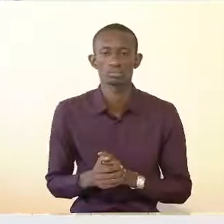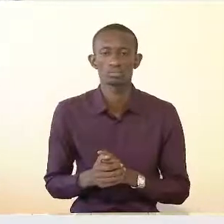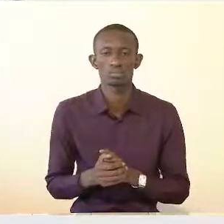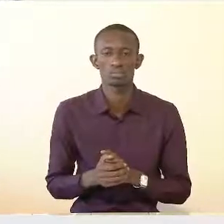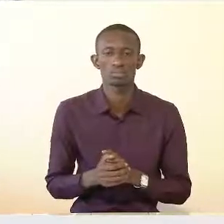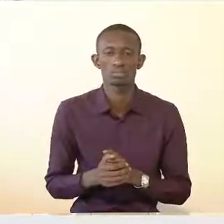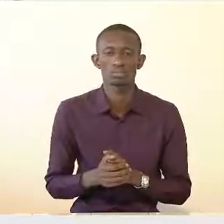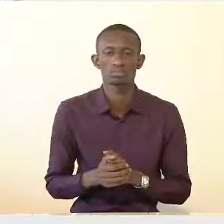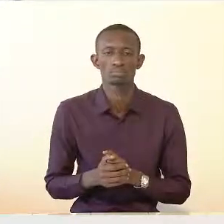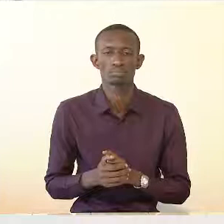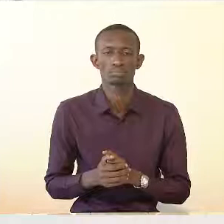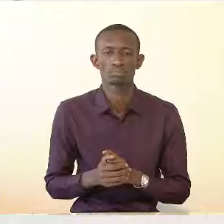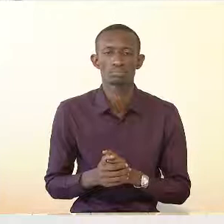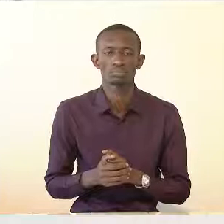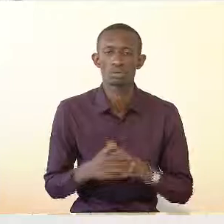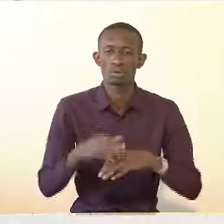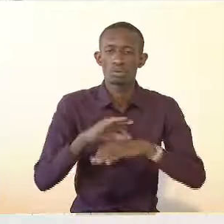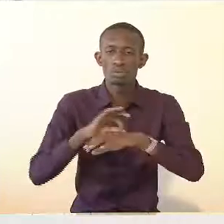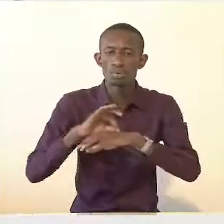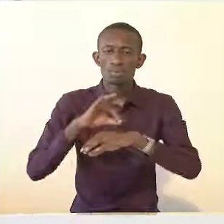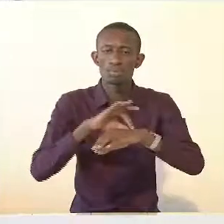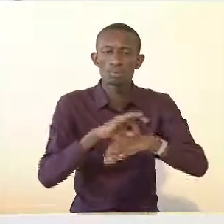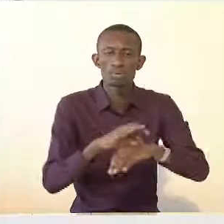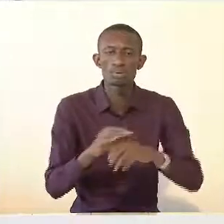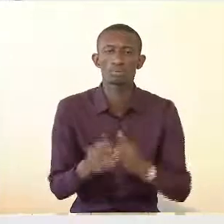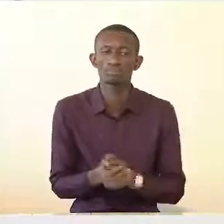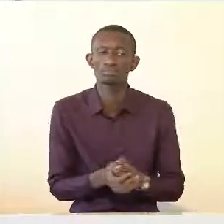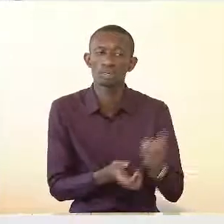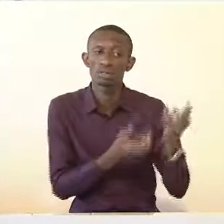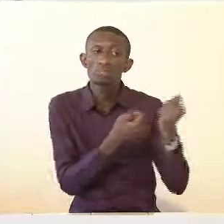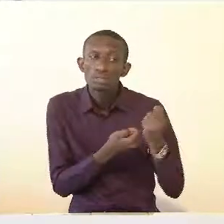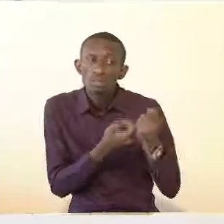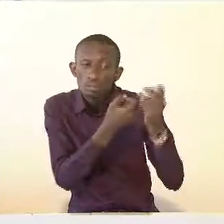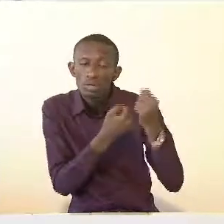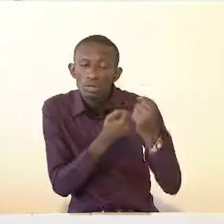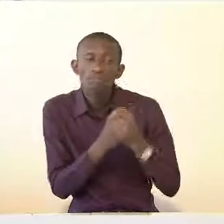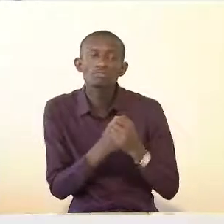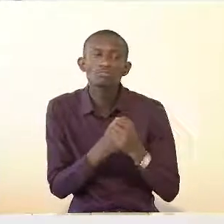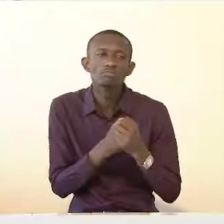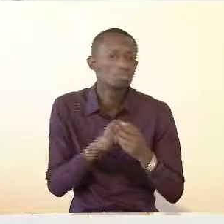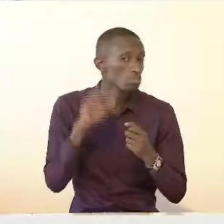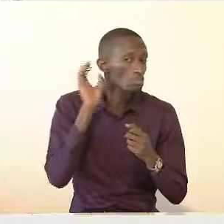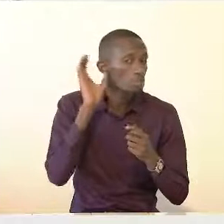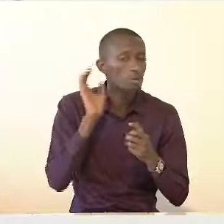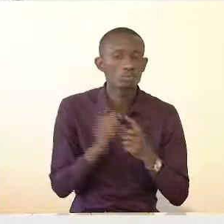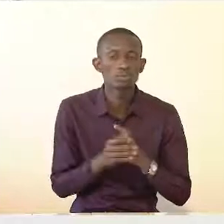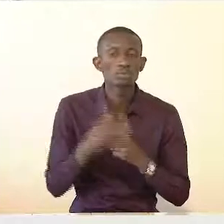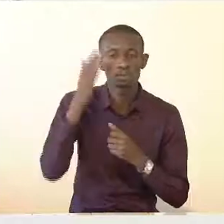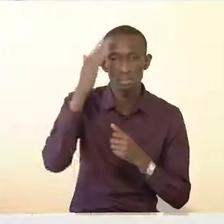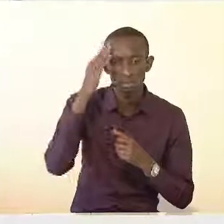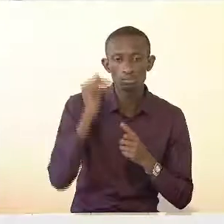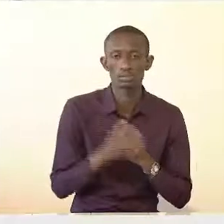thermoreceptors, the hypothalamus increases the loss of heat from the body and reduces heat production by